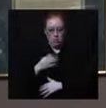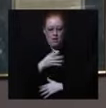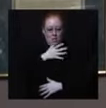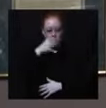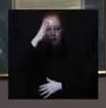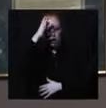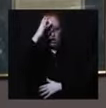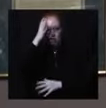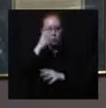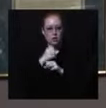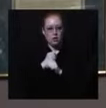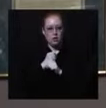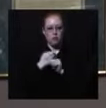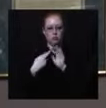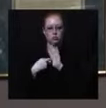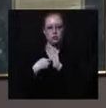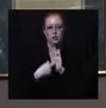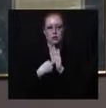get some